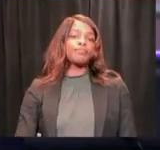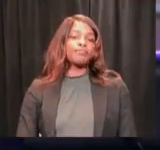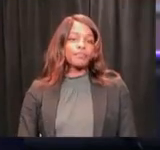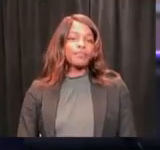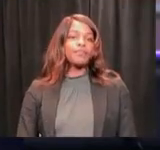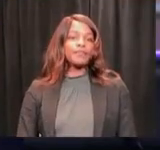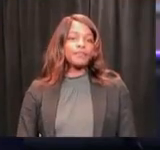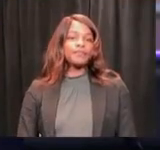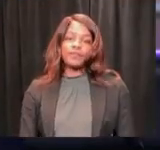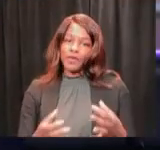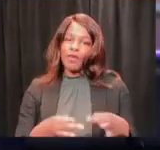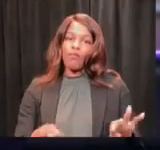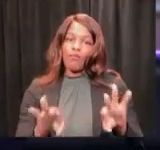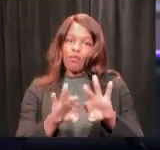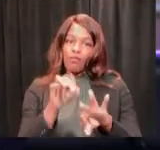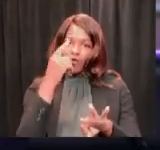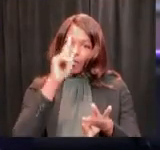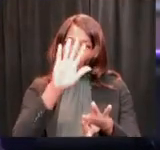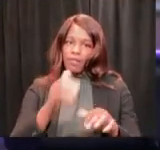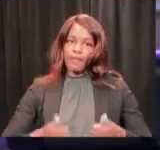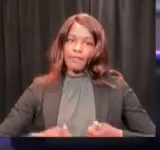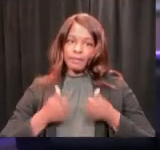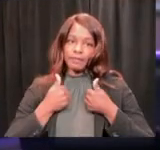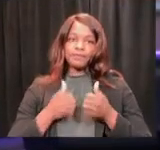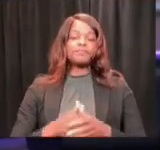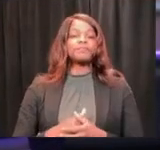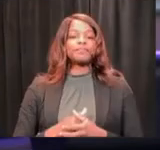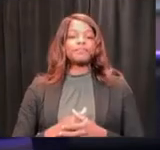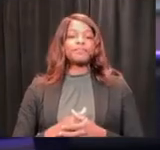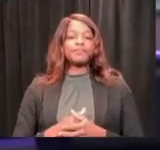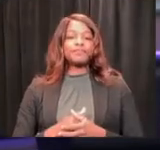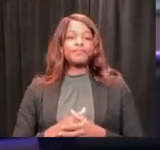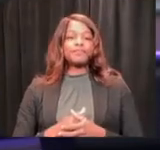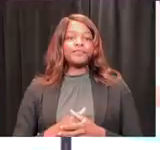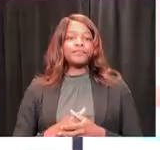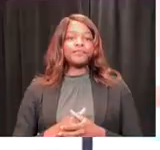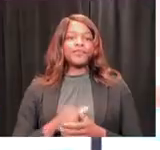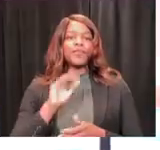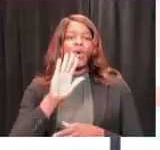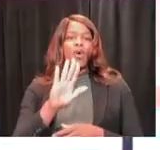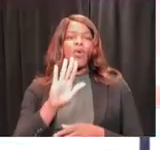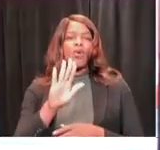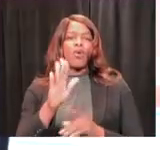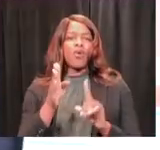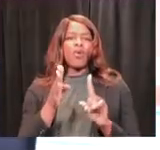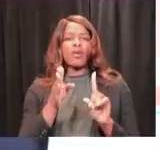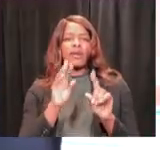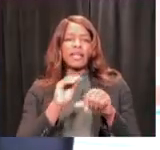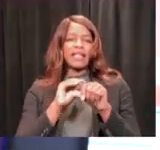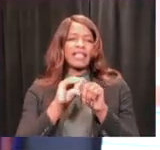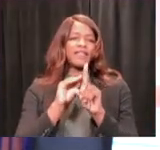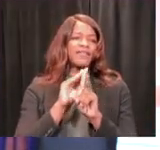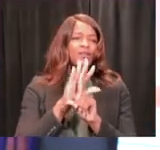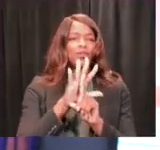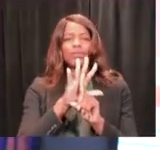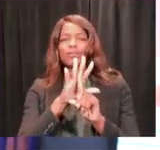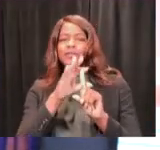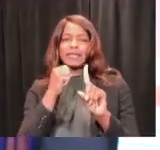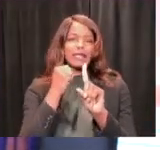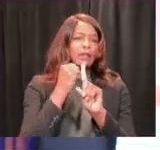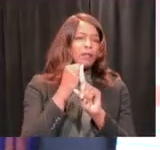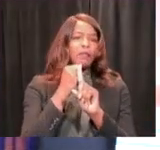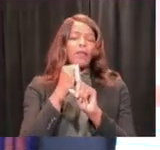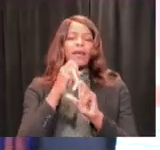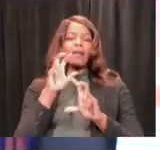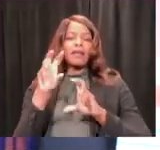an incredibly important role in your life. Her influence and her impact and her investment. There was one study that said,